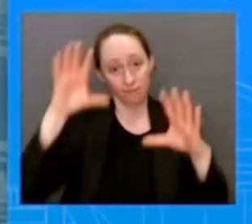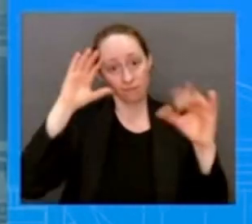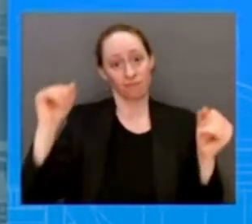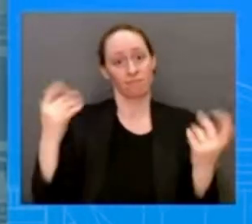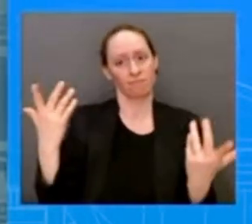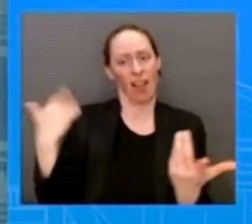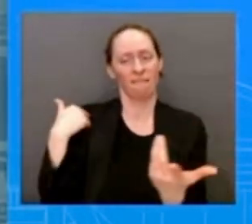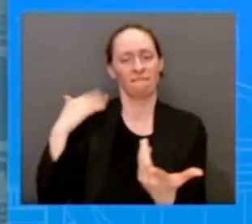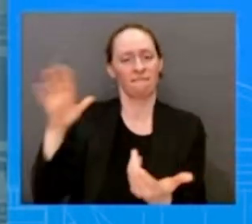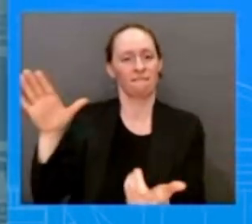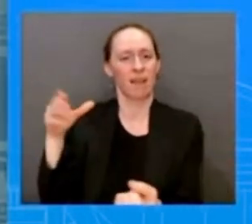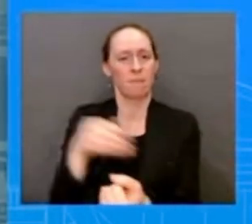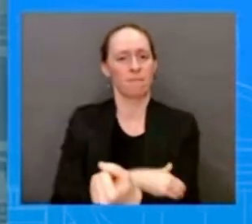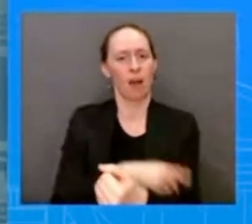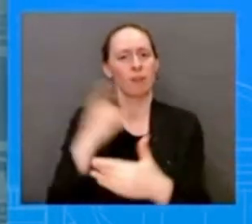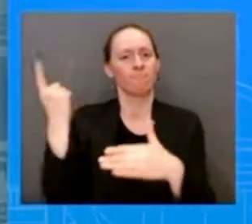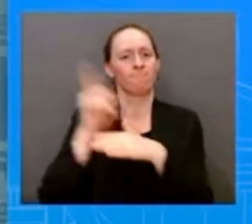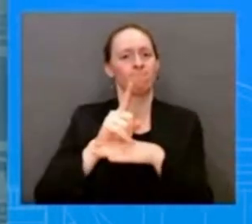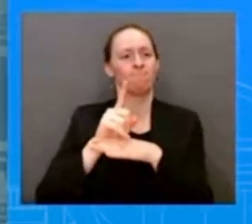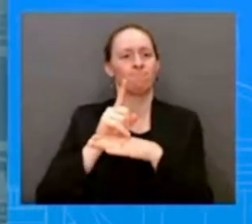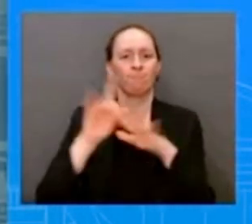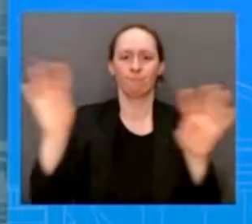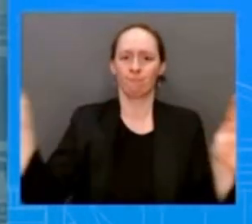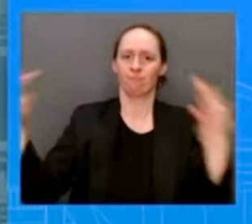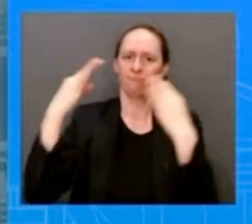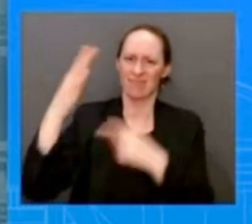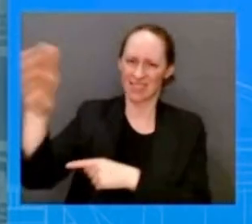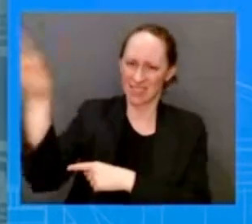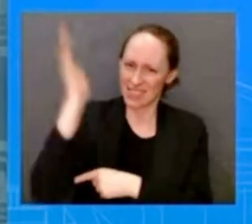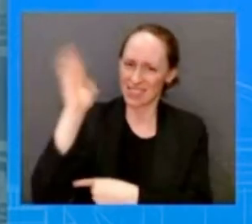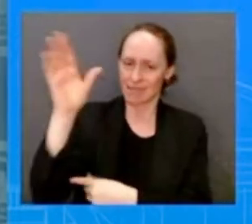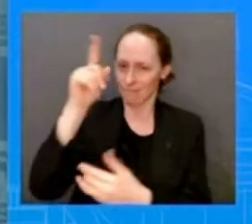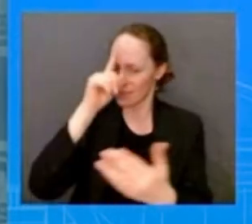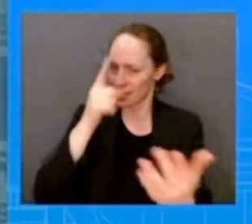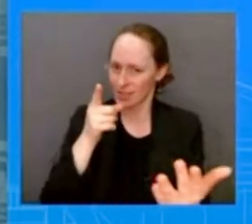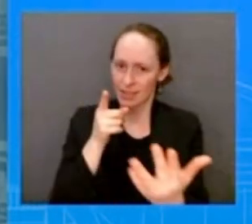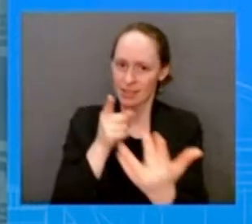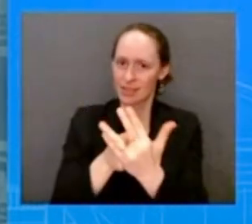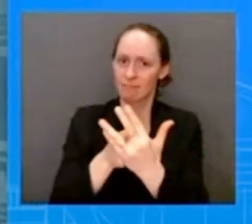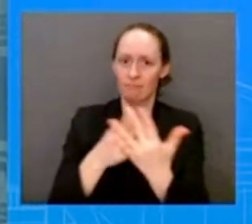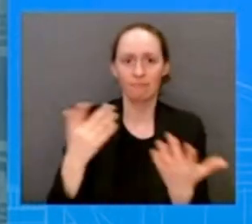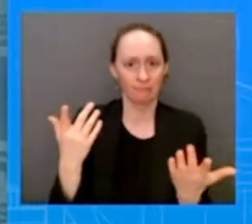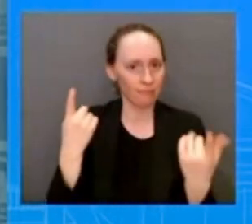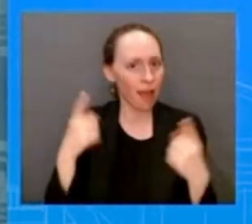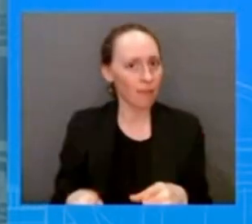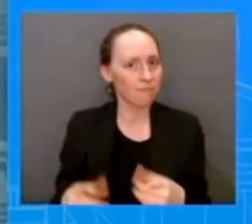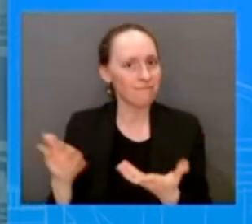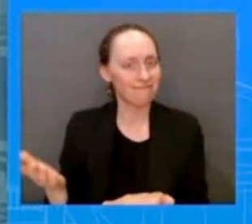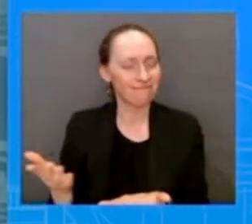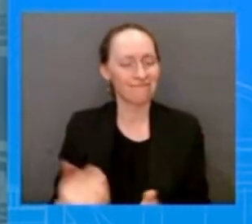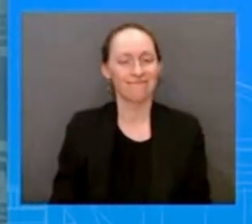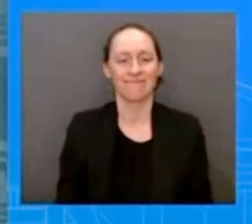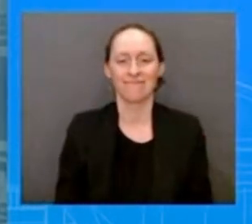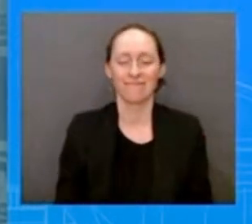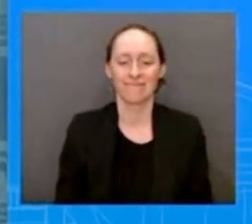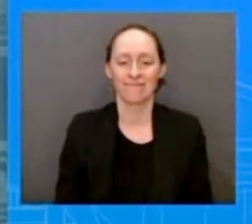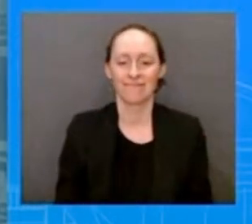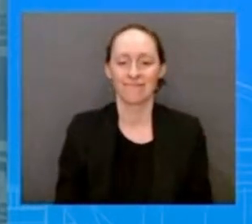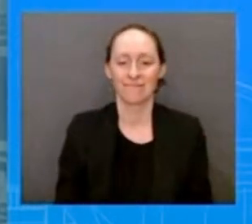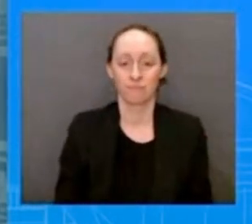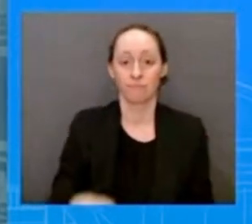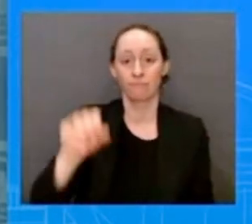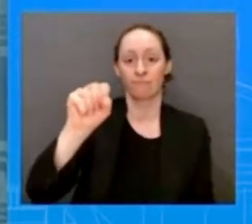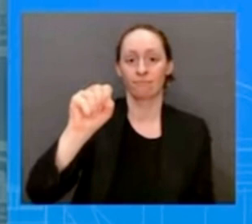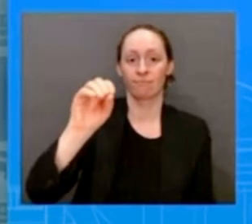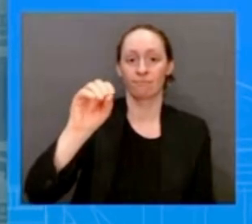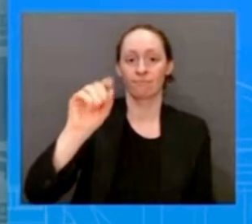One of the reasons we saw Eli Lilly take that action is because during the State of the Union, the president put out there that pharma